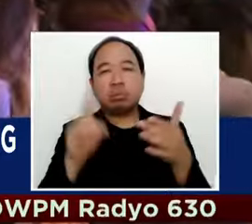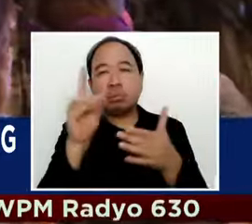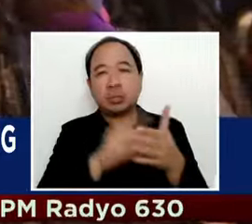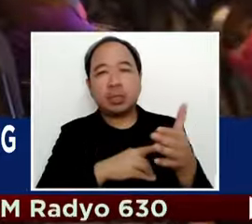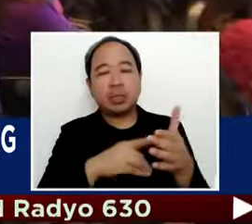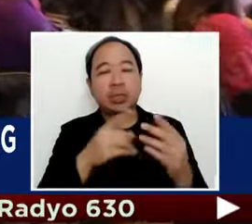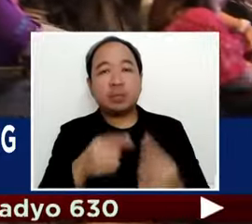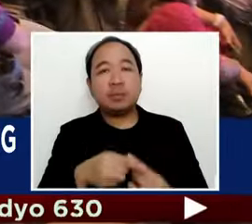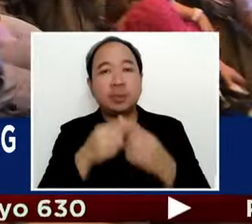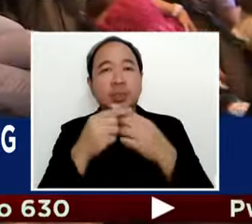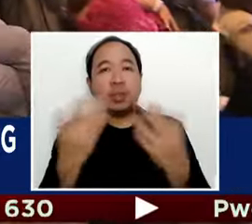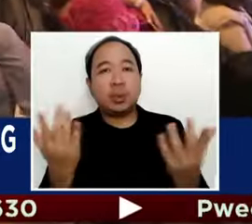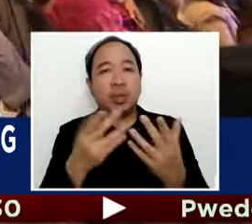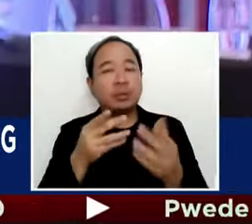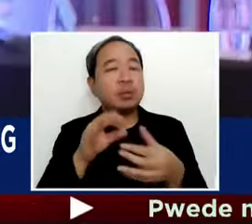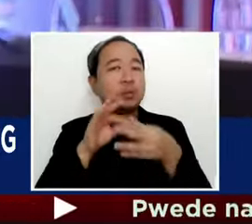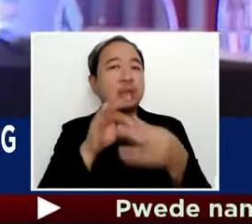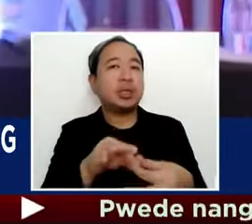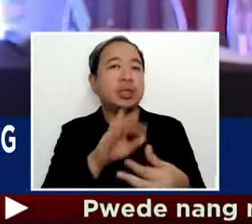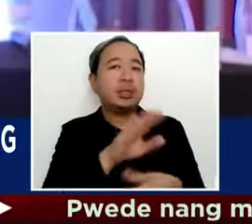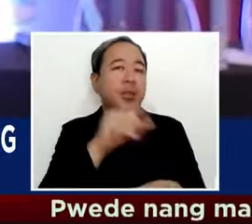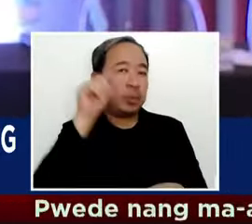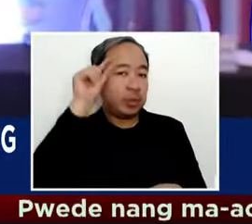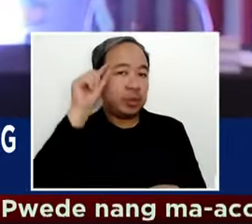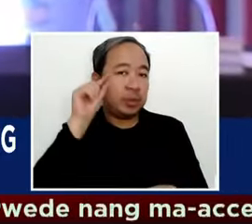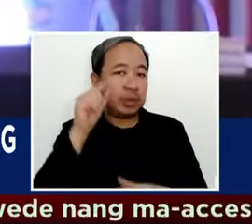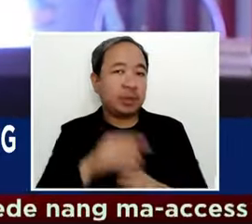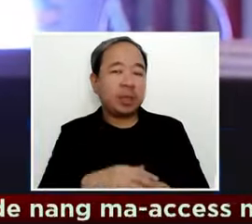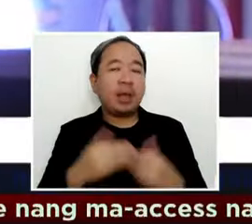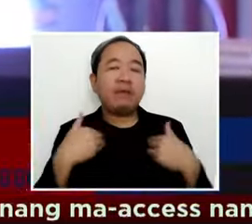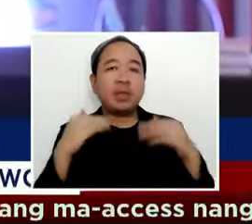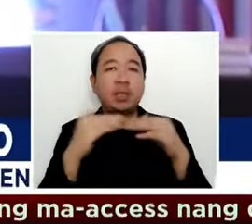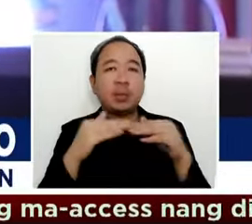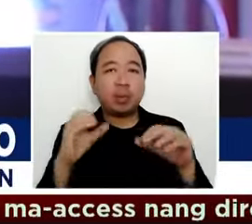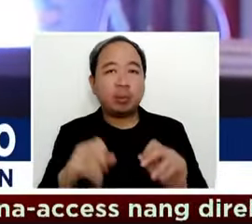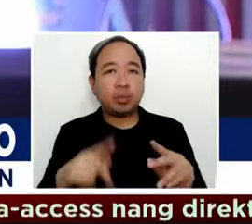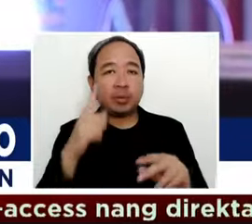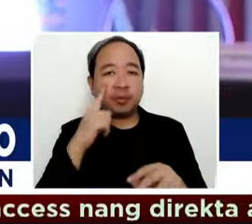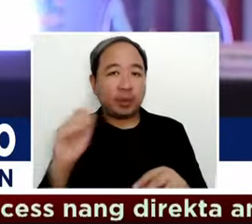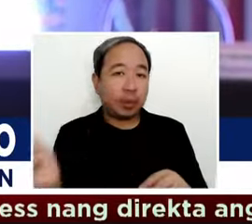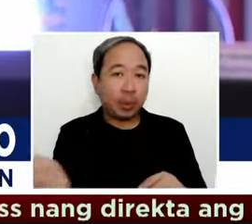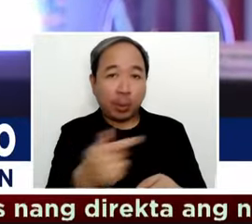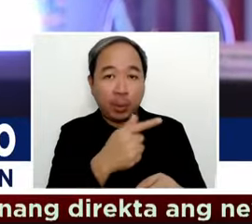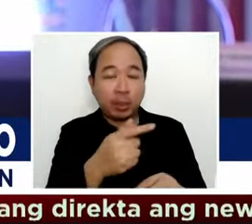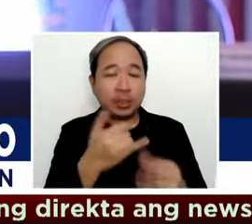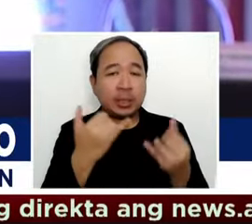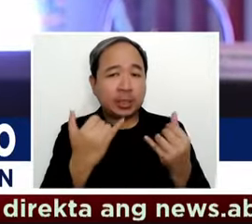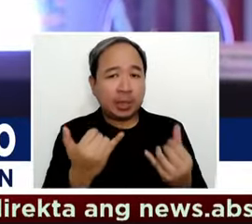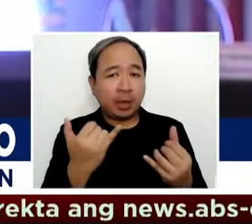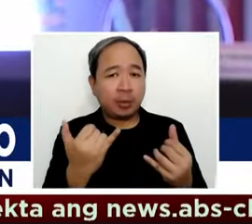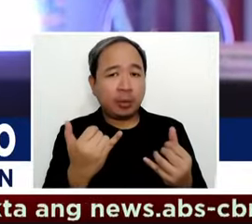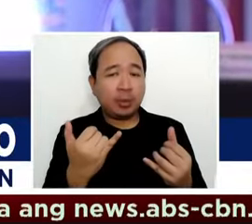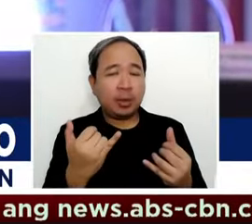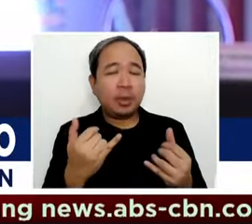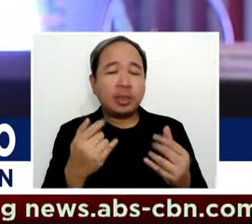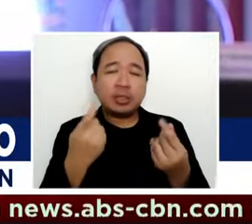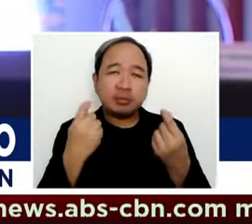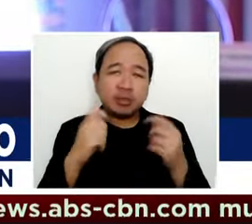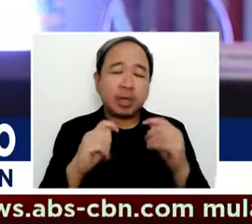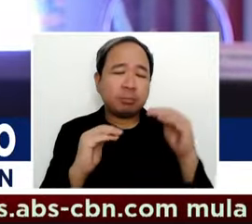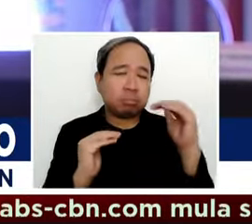na yung nakabase sa kasarian. Equal opportunities for everyone. We are closing the gender gap or